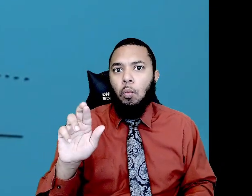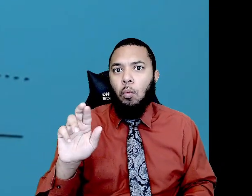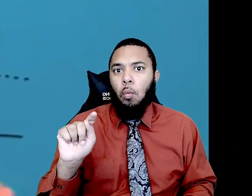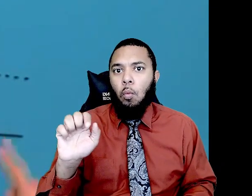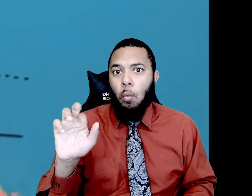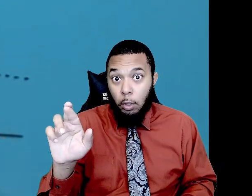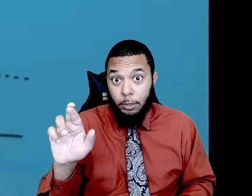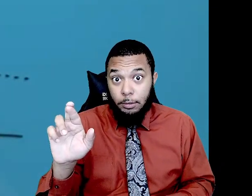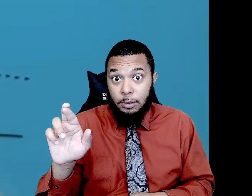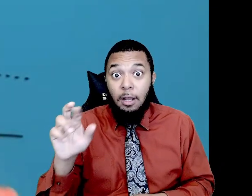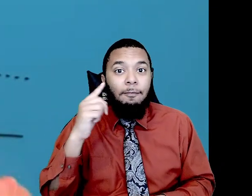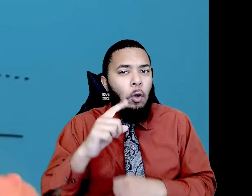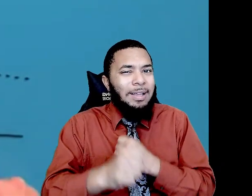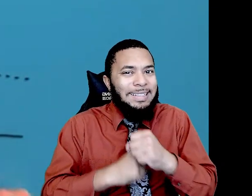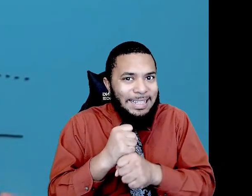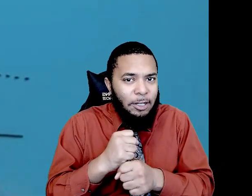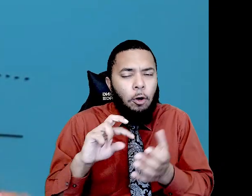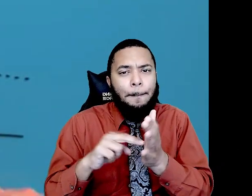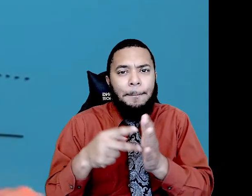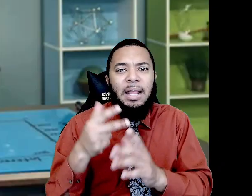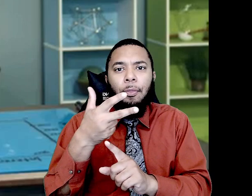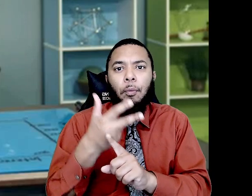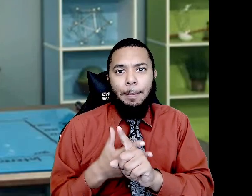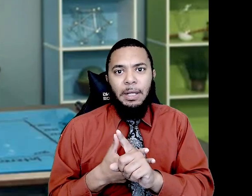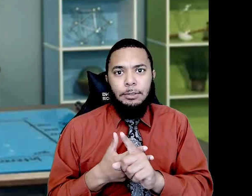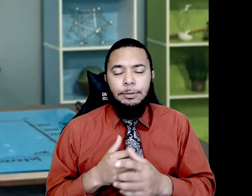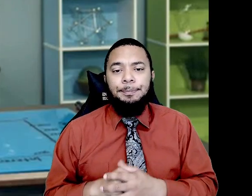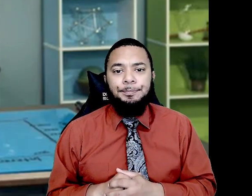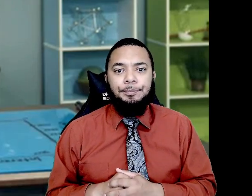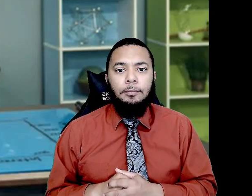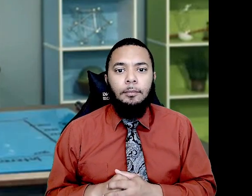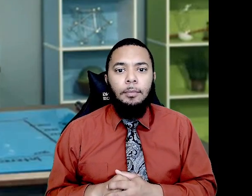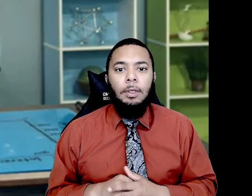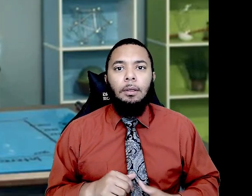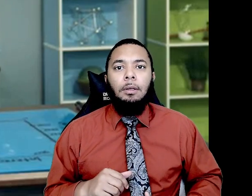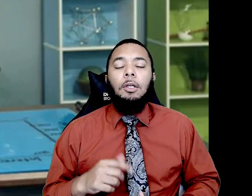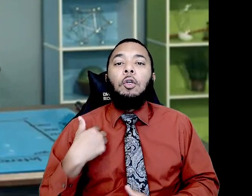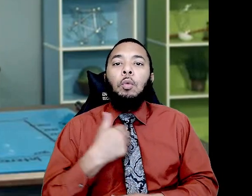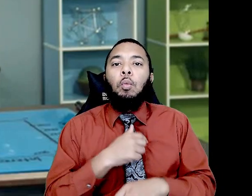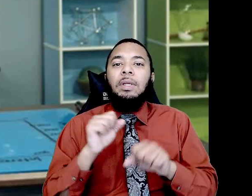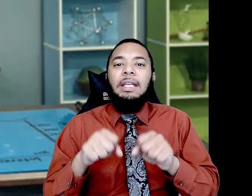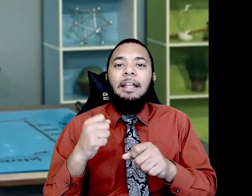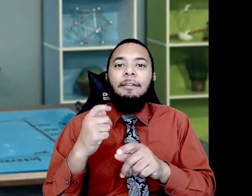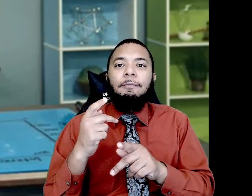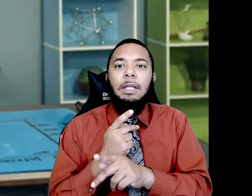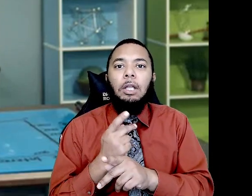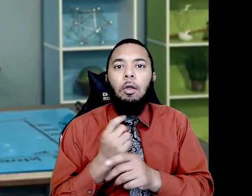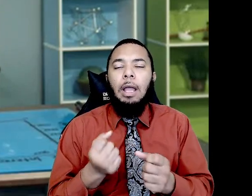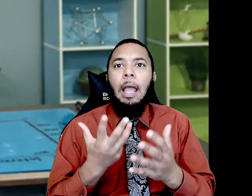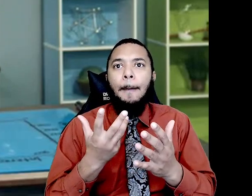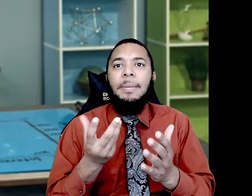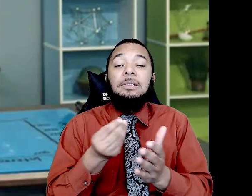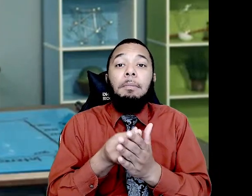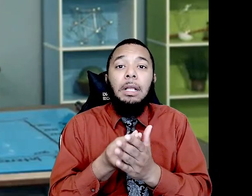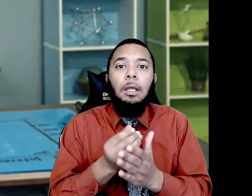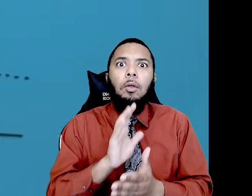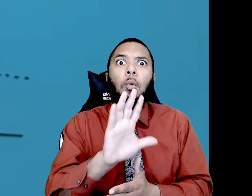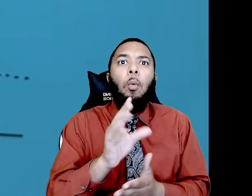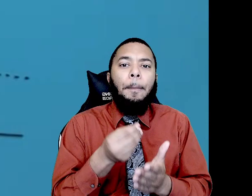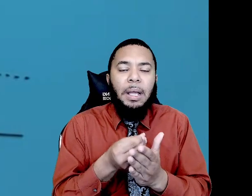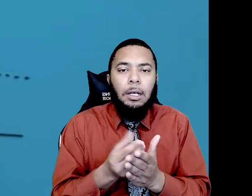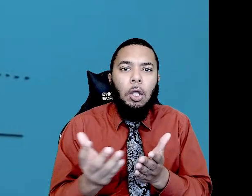of a year is 9 months, and a full year is 12 months, we can figure out how much money your money was earning throughout the